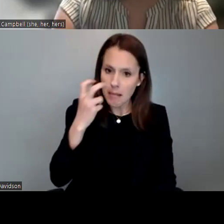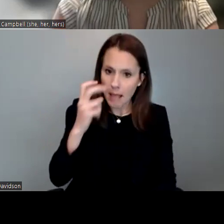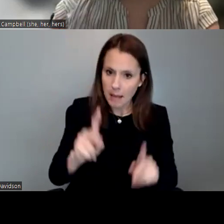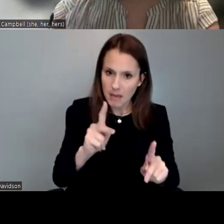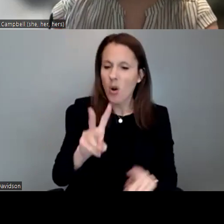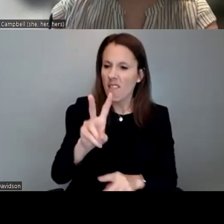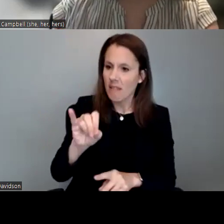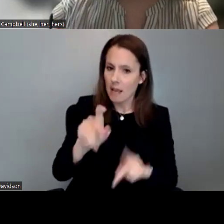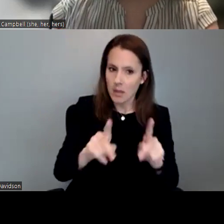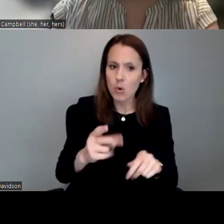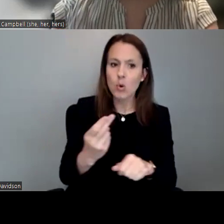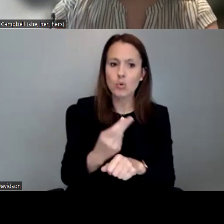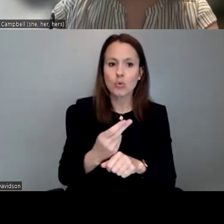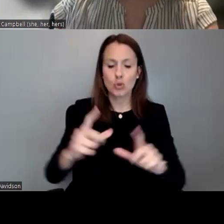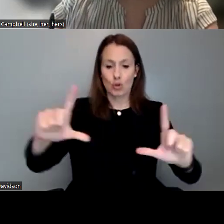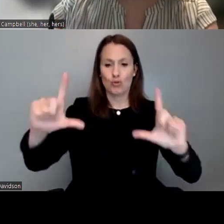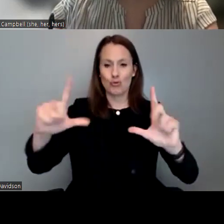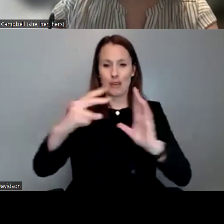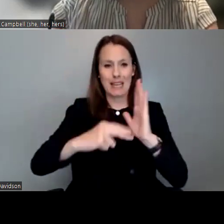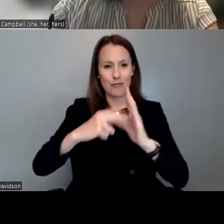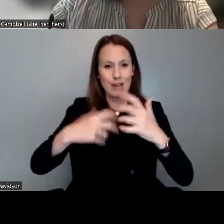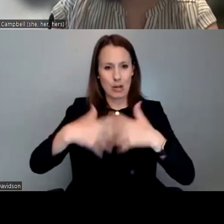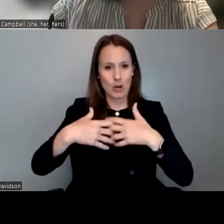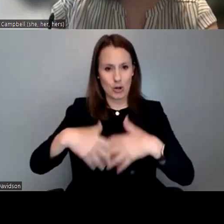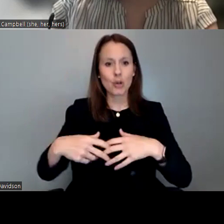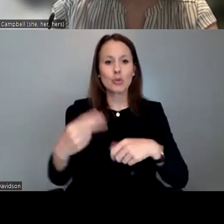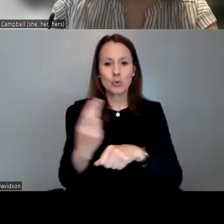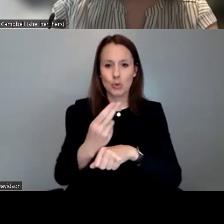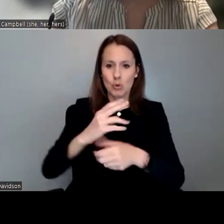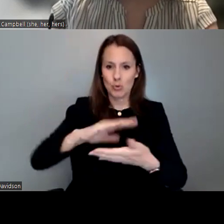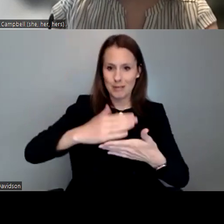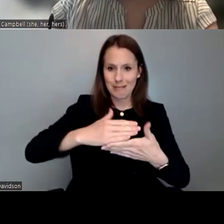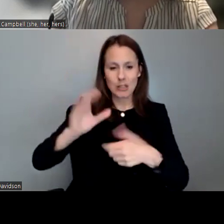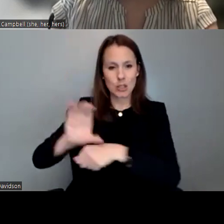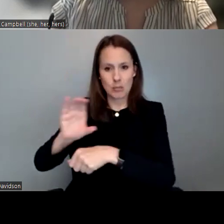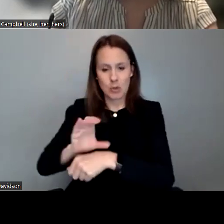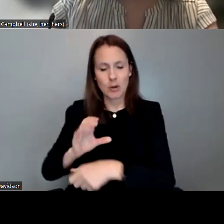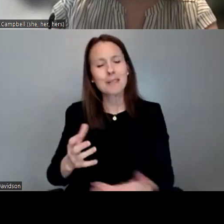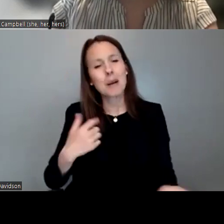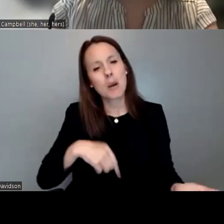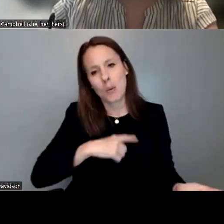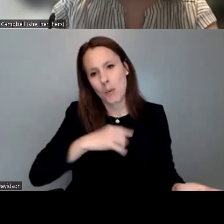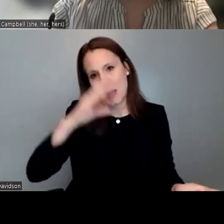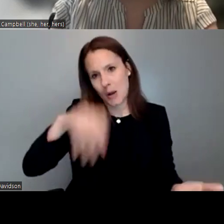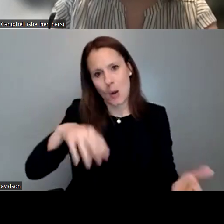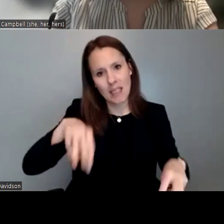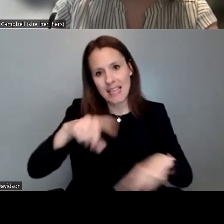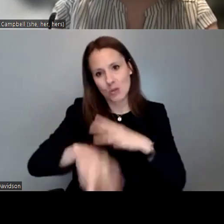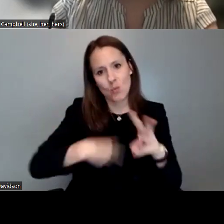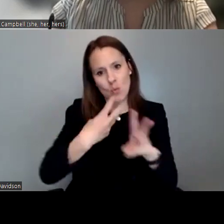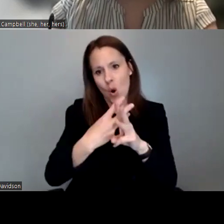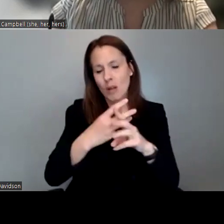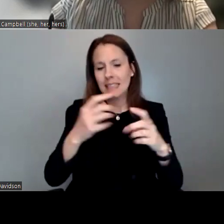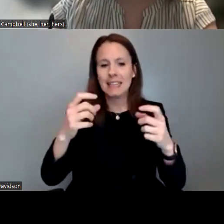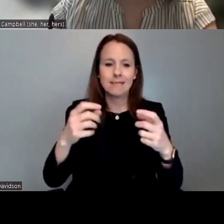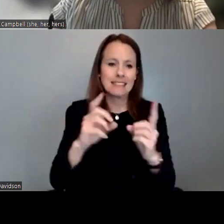use a screen reader to access our computer. And we know that we live in a digital world today. Everything